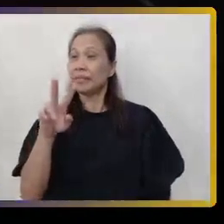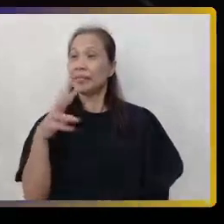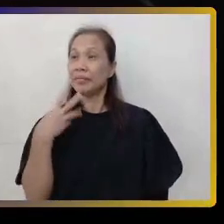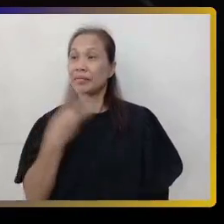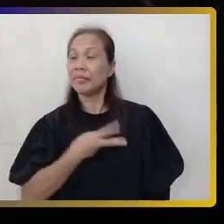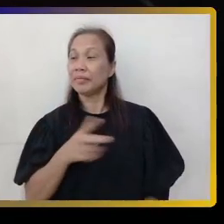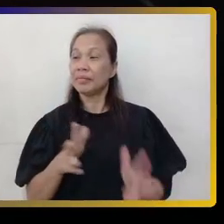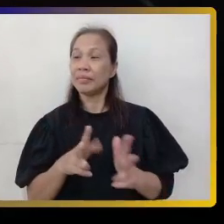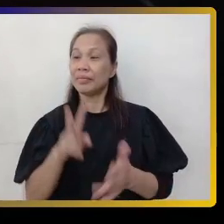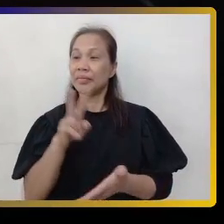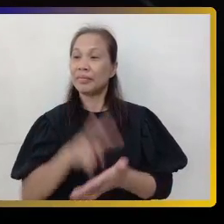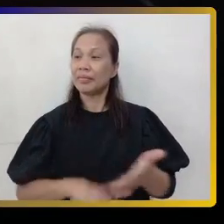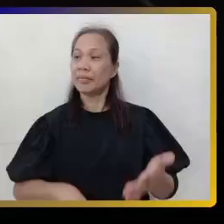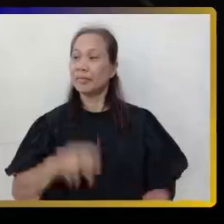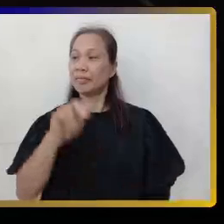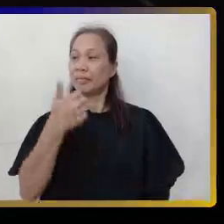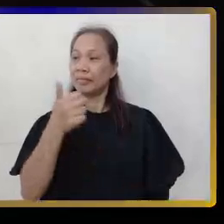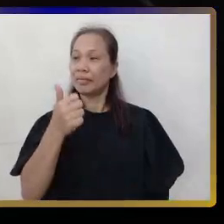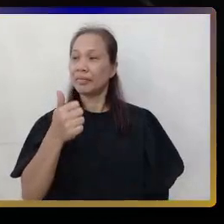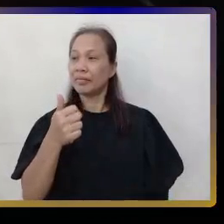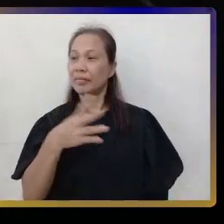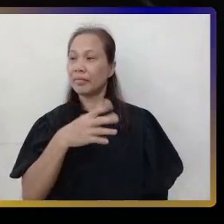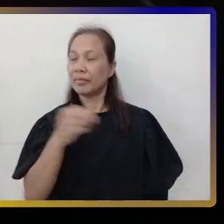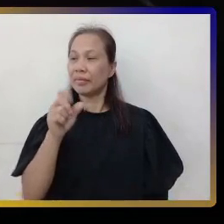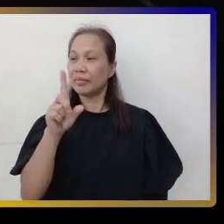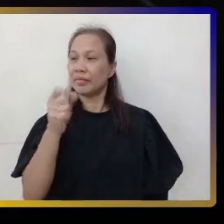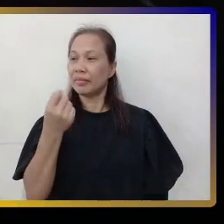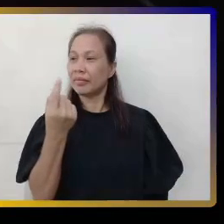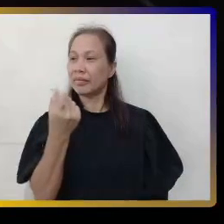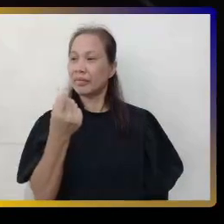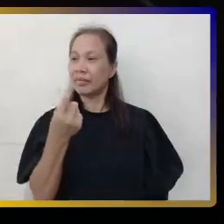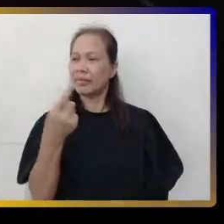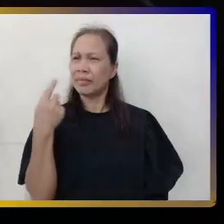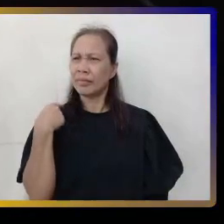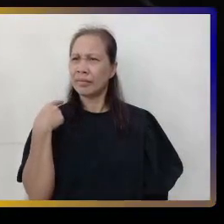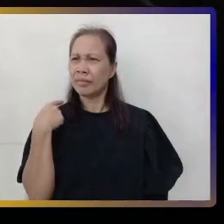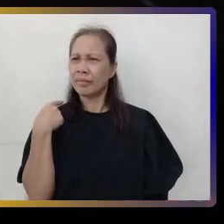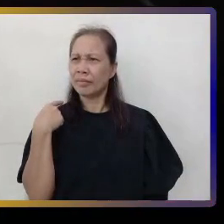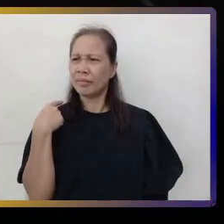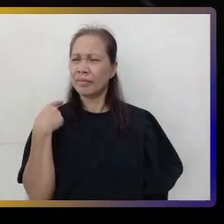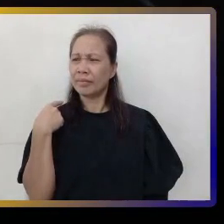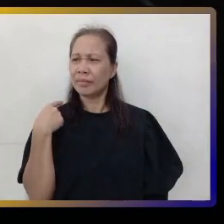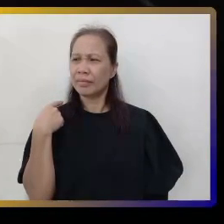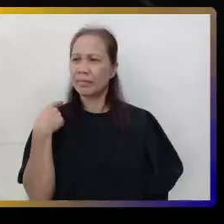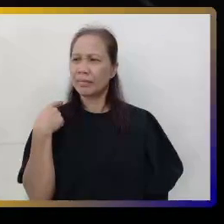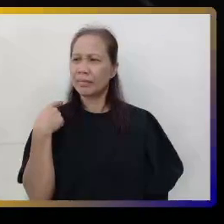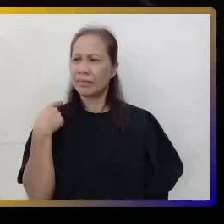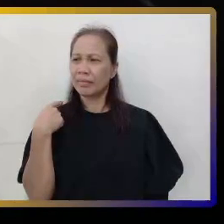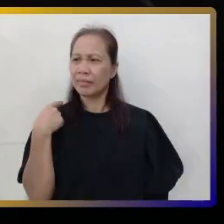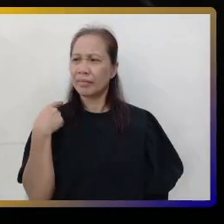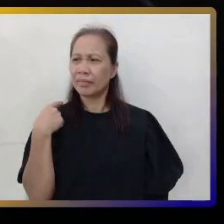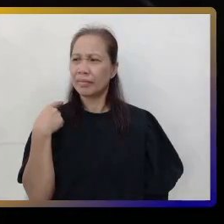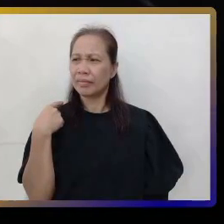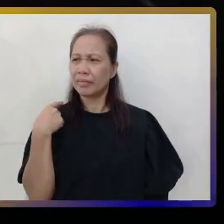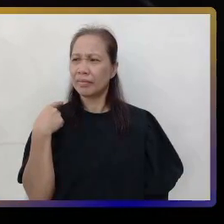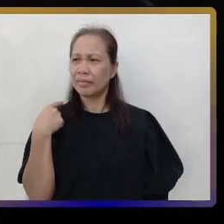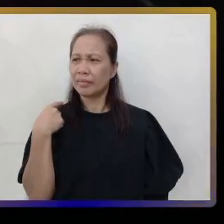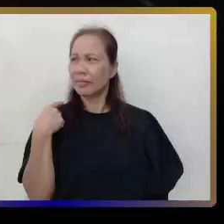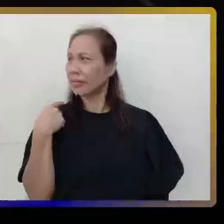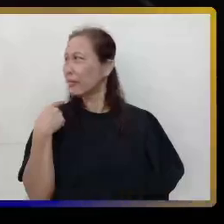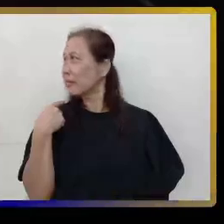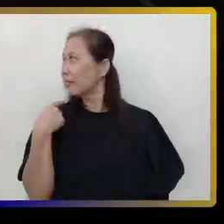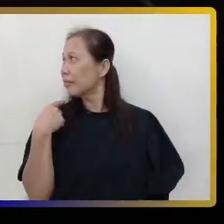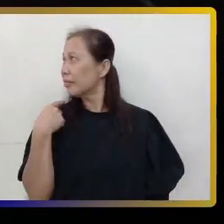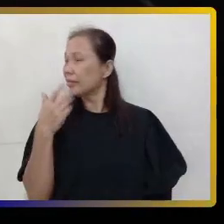10 Ver 10 and 11 nagkaroon ng parang kumambyo ang ang